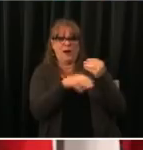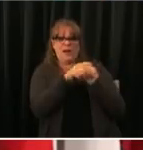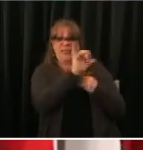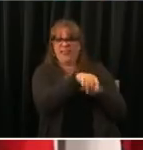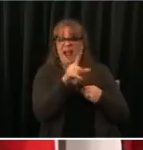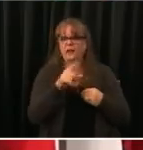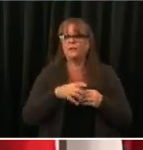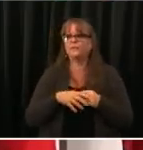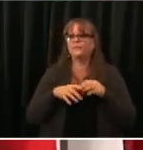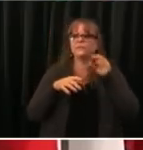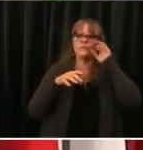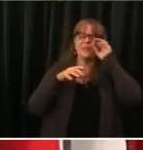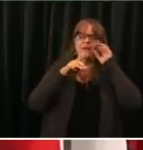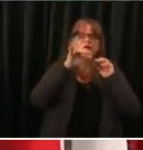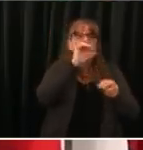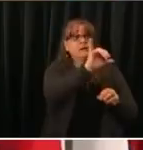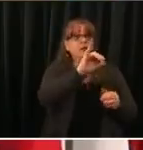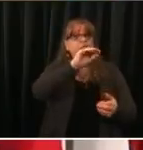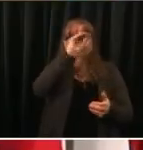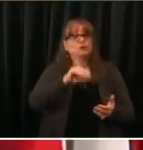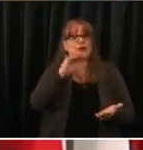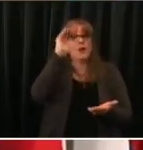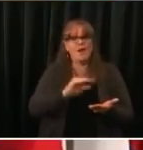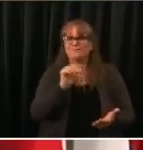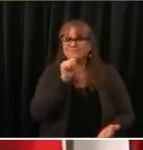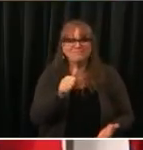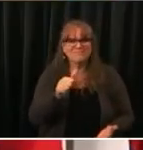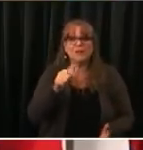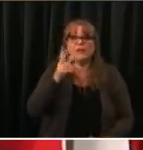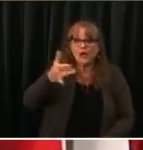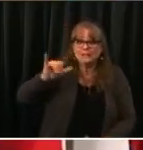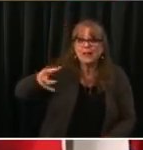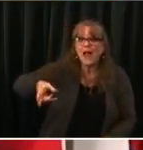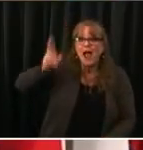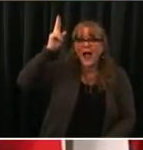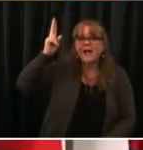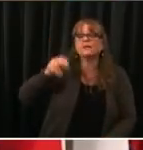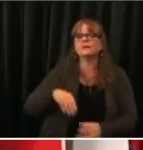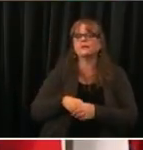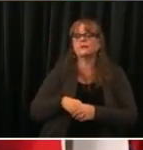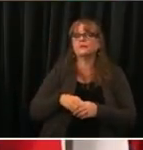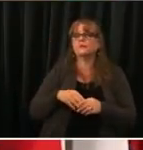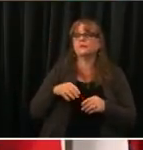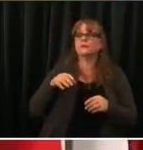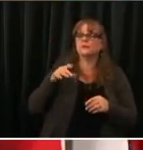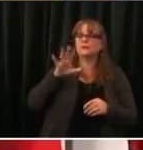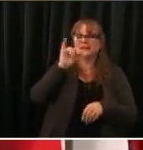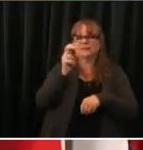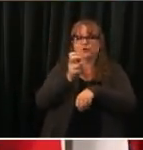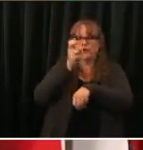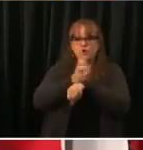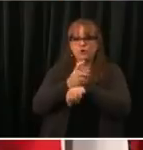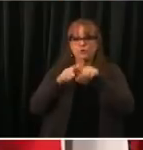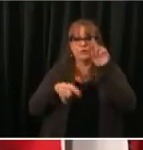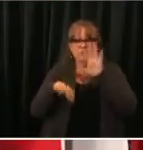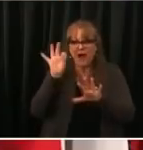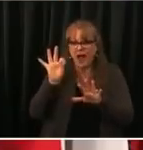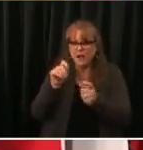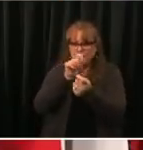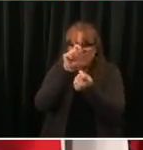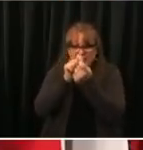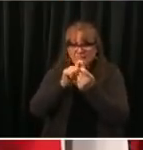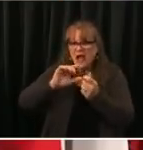are across the country and in Colorado, 1 in 115, it's harder to pick up patterns and in fact outbreaks when they could have